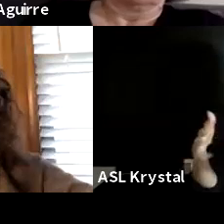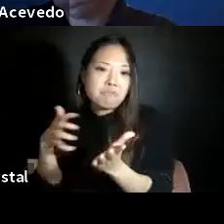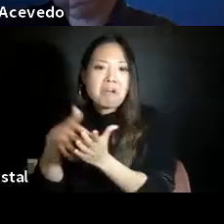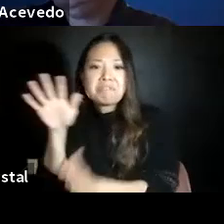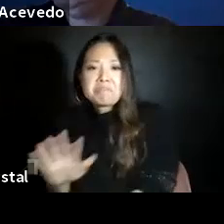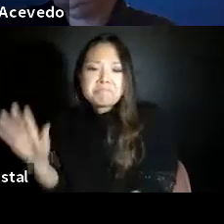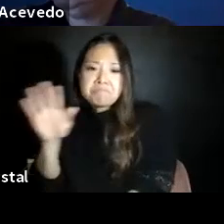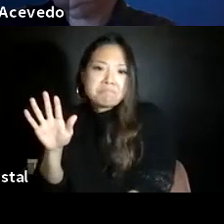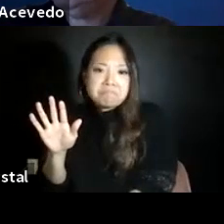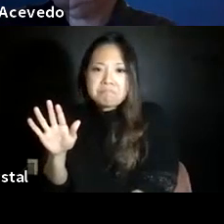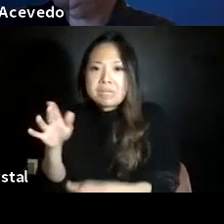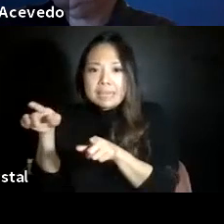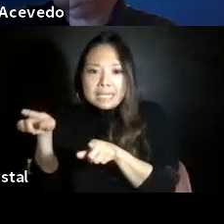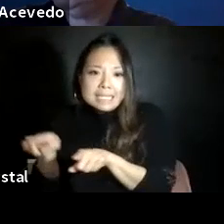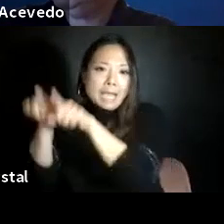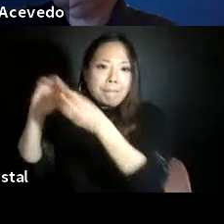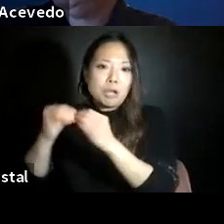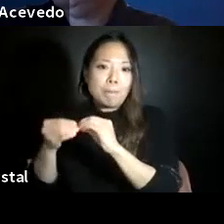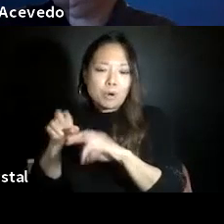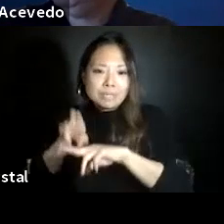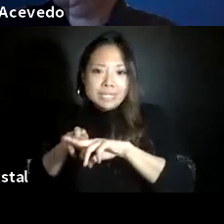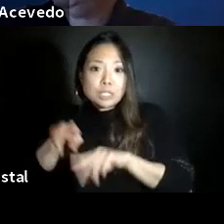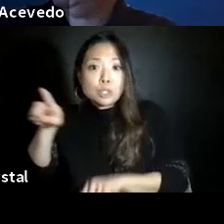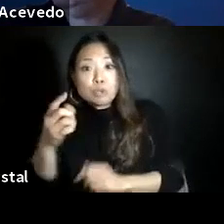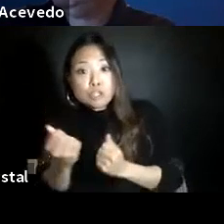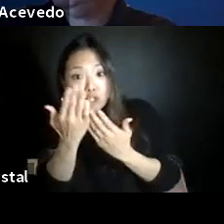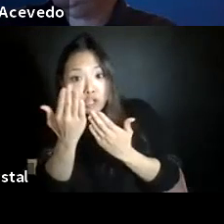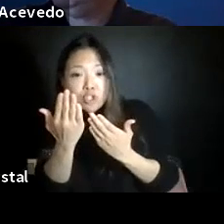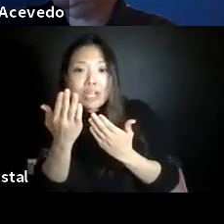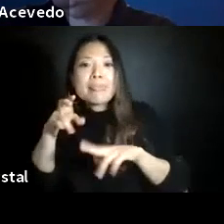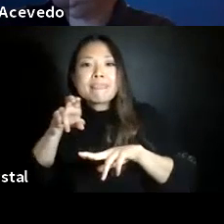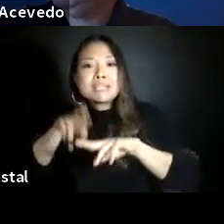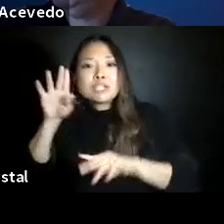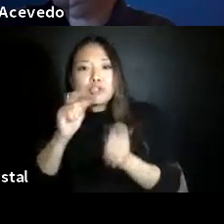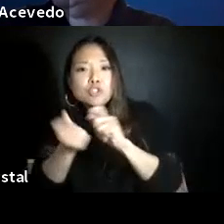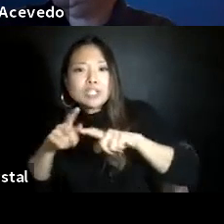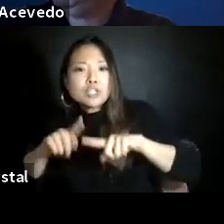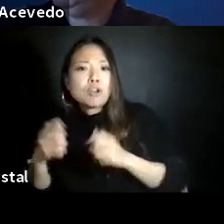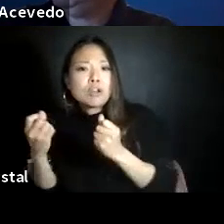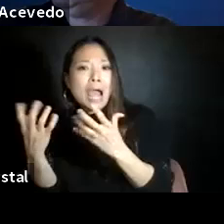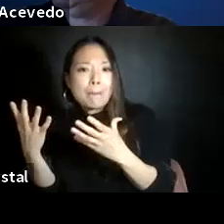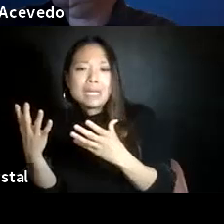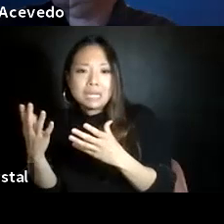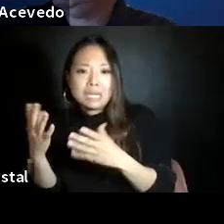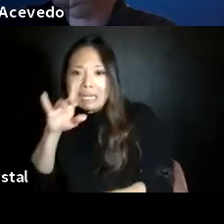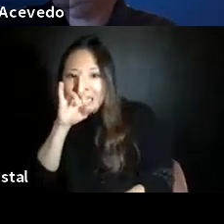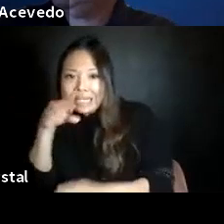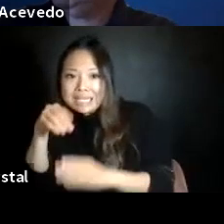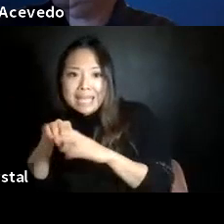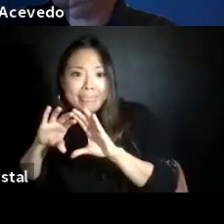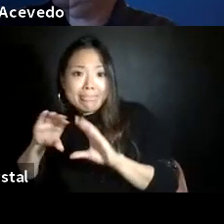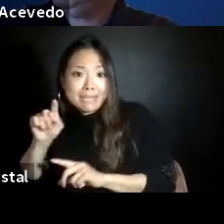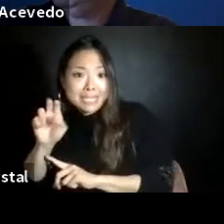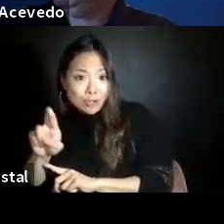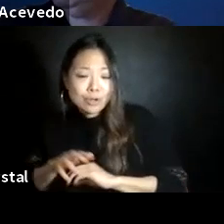would basically have an equity factor based on the number of kids within that tier. I think it has been, I